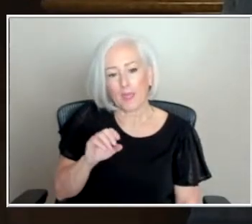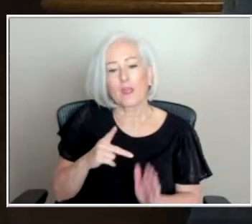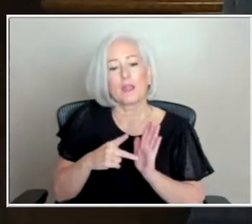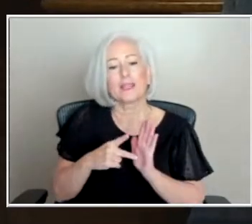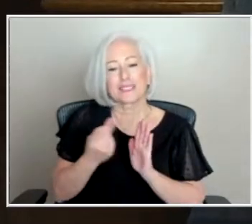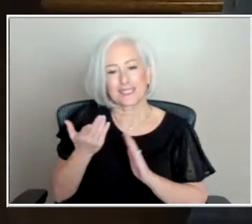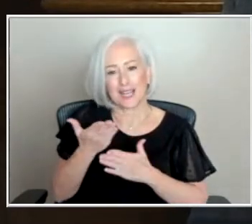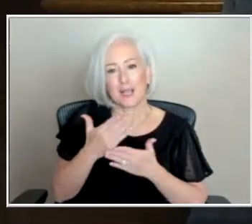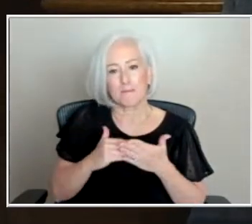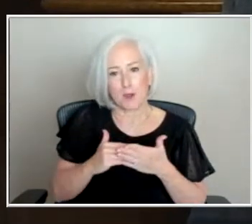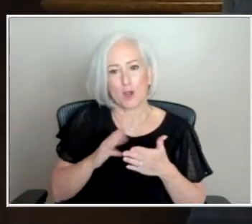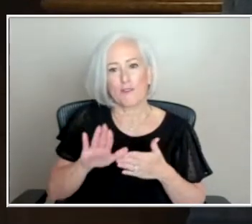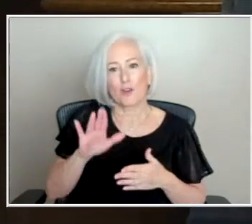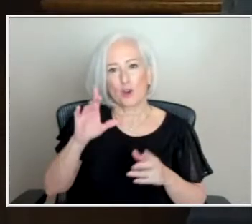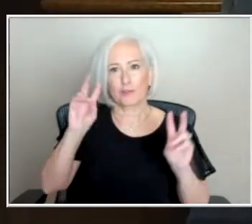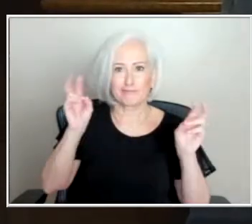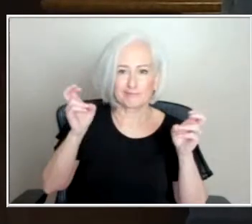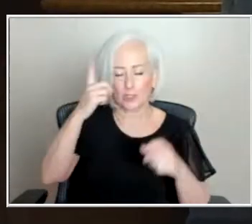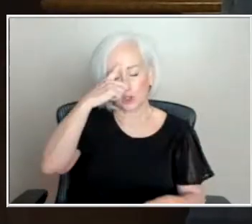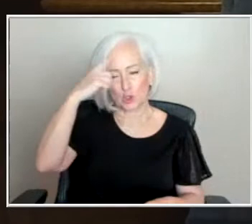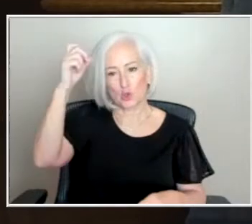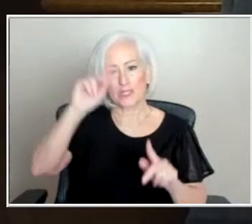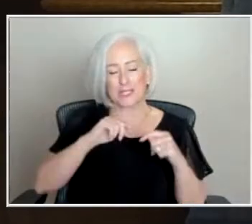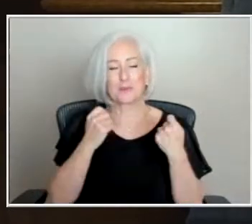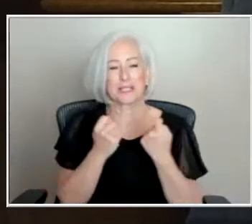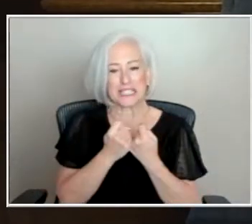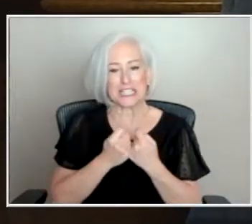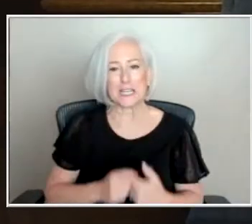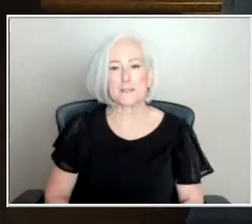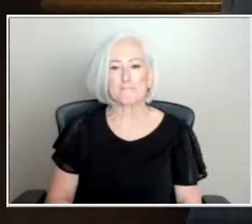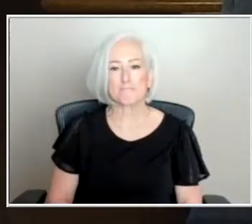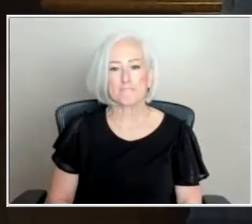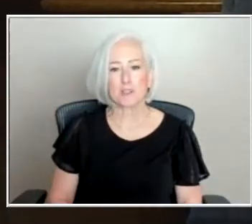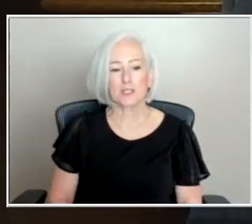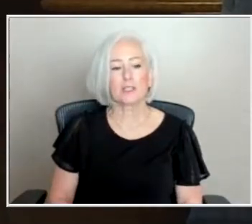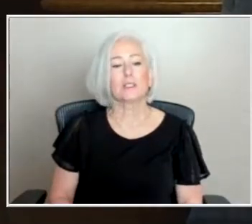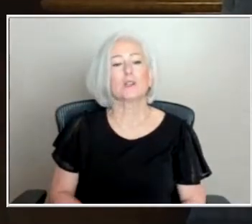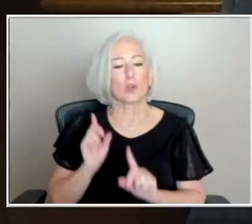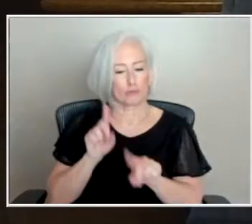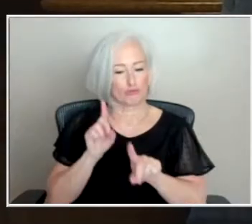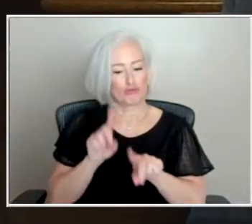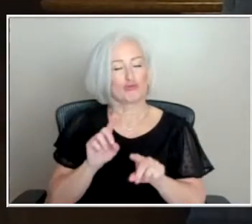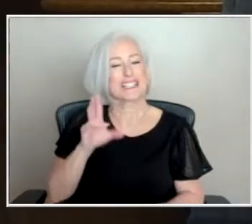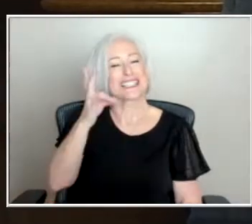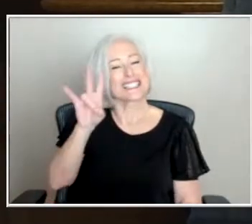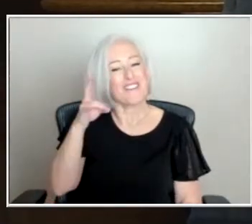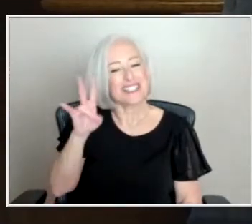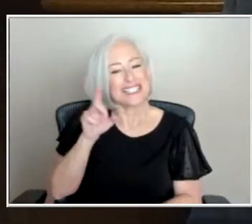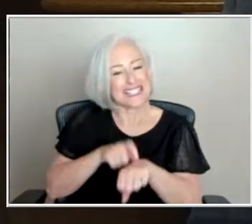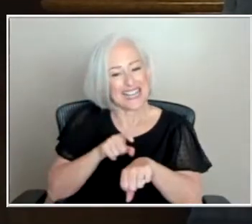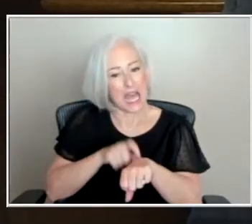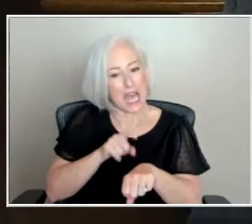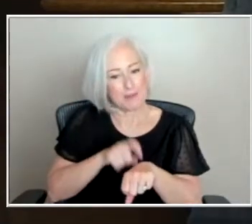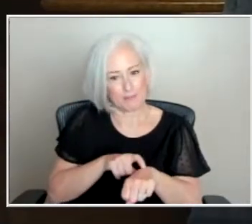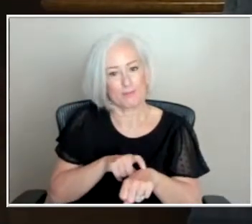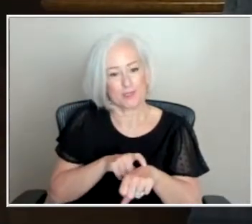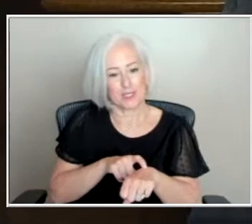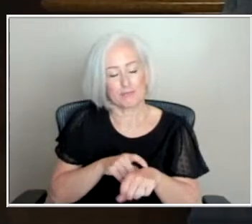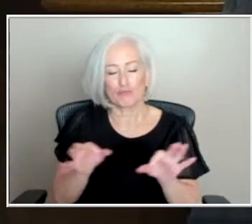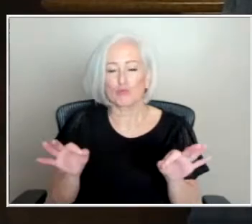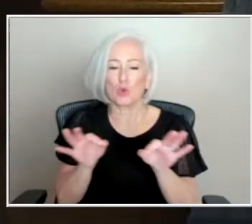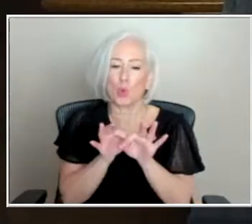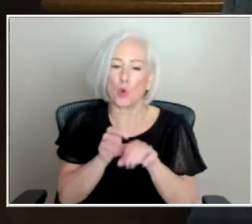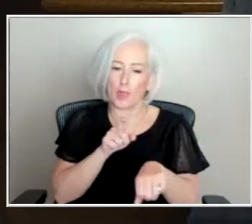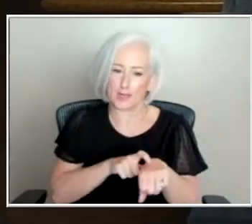of Stephanie's dream team, I guess. And we made 17 trips up there. And it was well worth the time and the